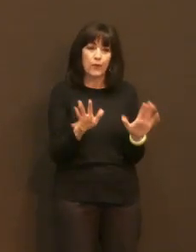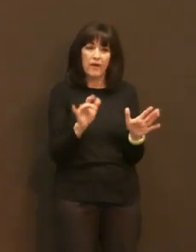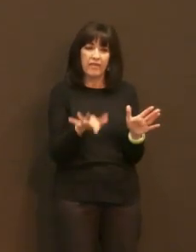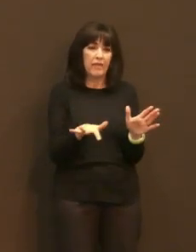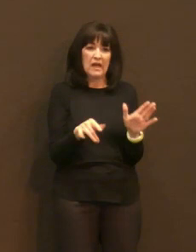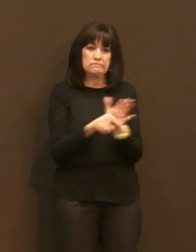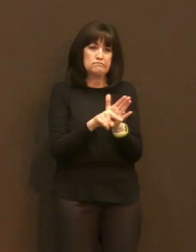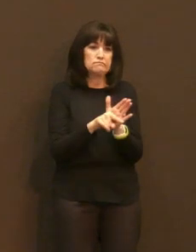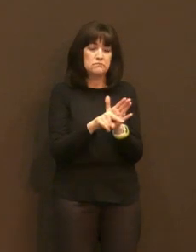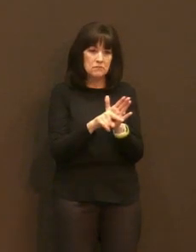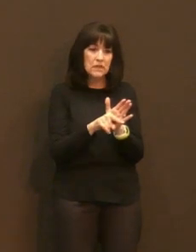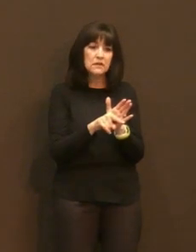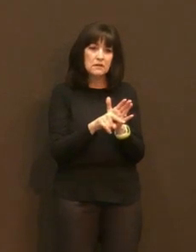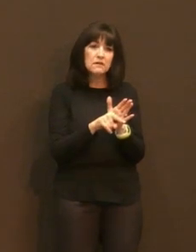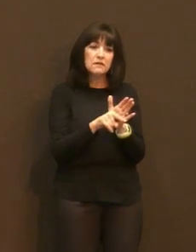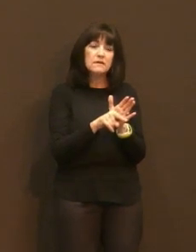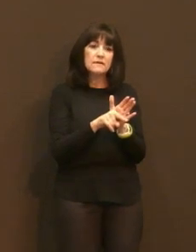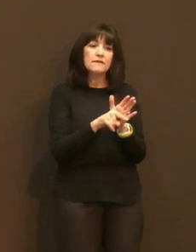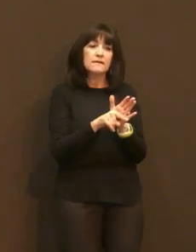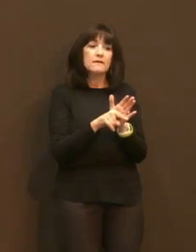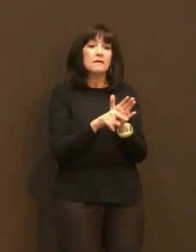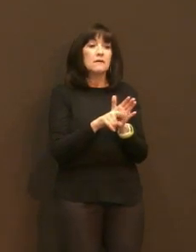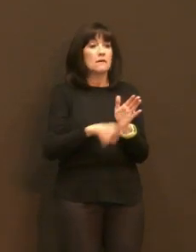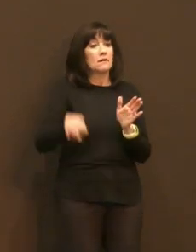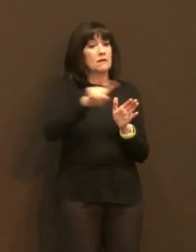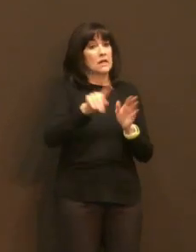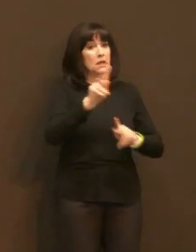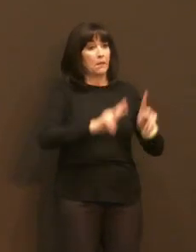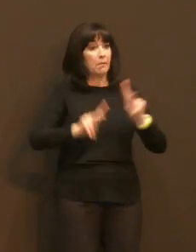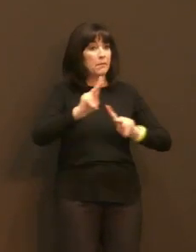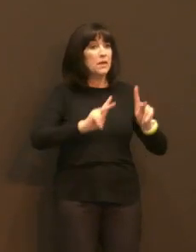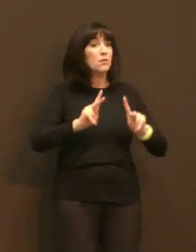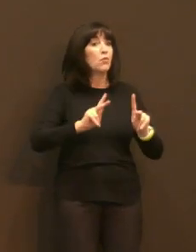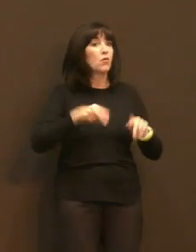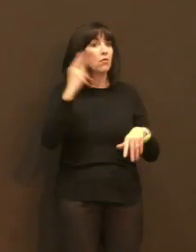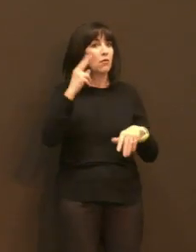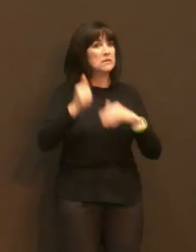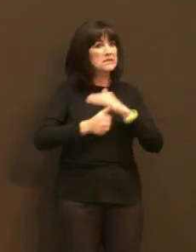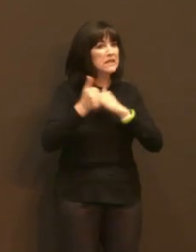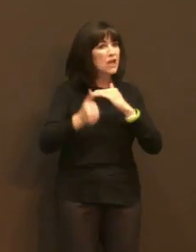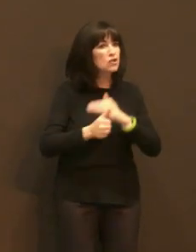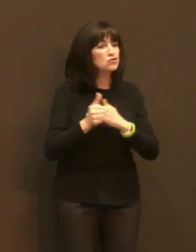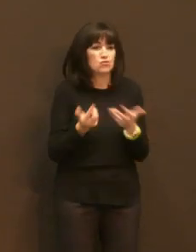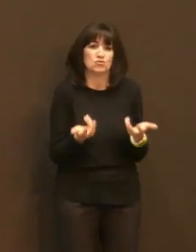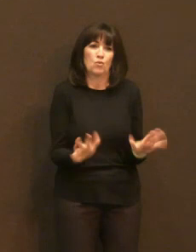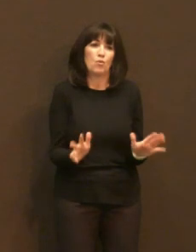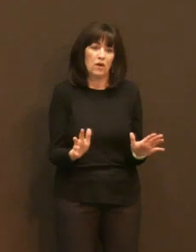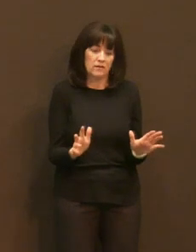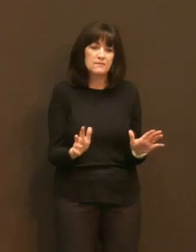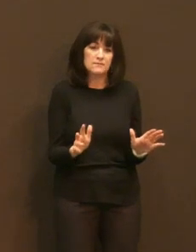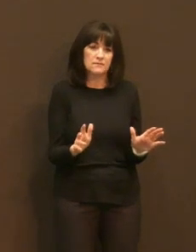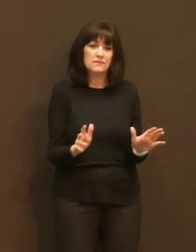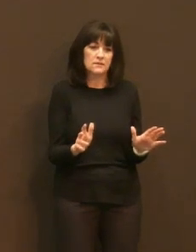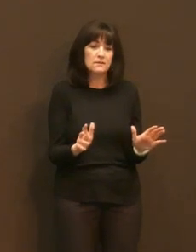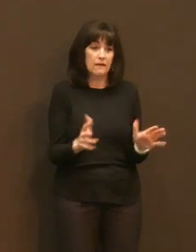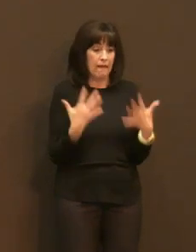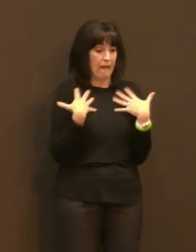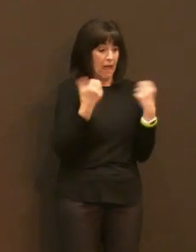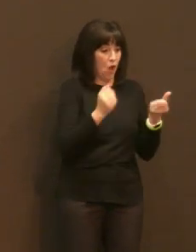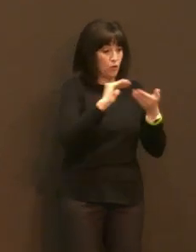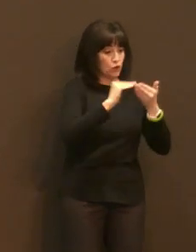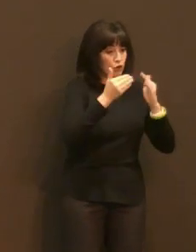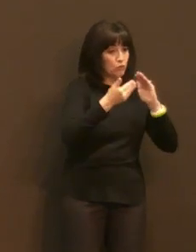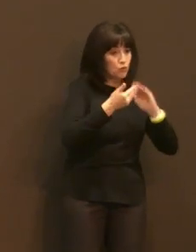don't want to do something that's going to put people at risk, and you need to accomplish both. You need to accomplish a healthy